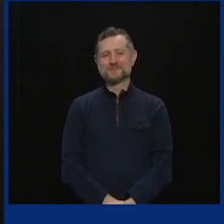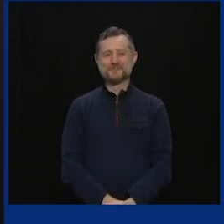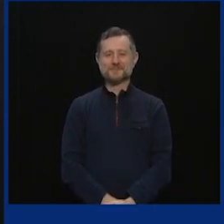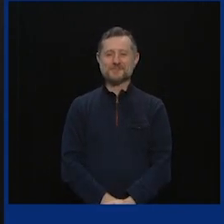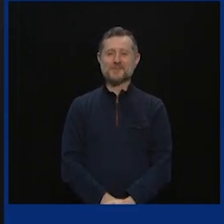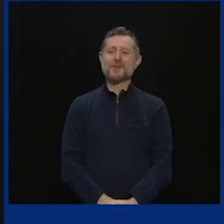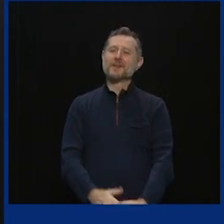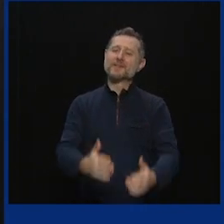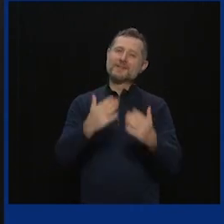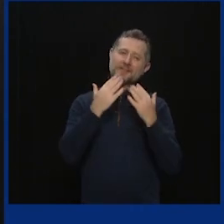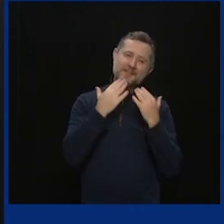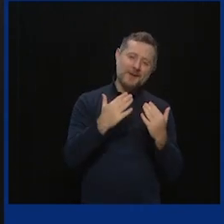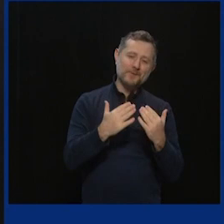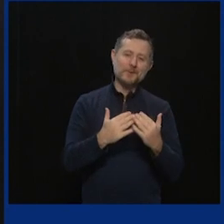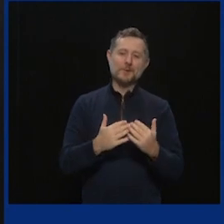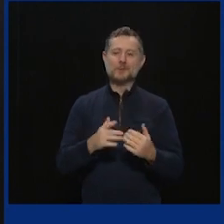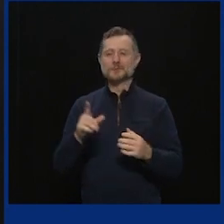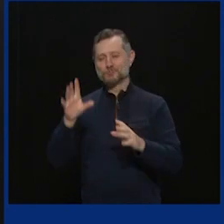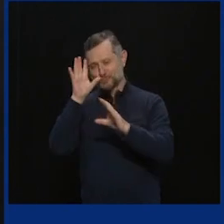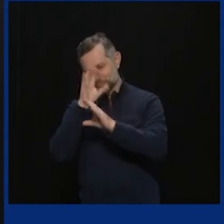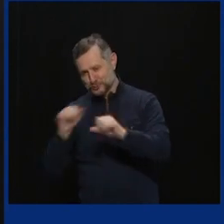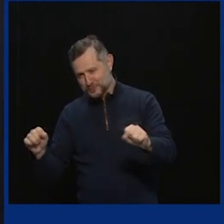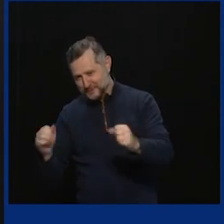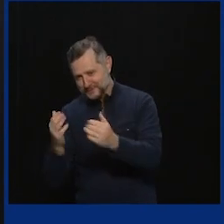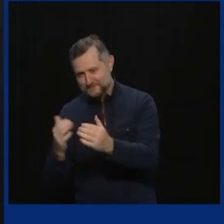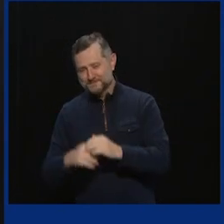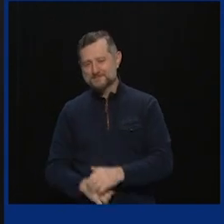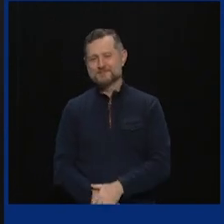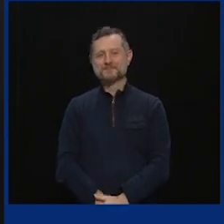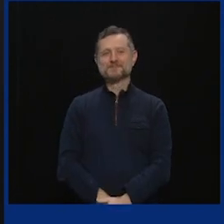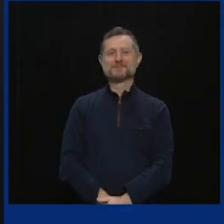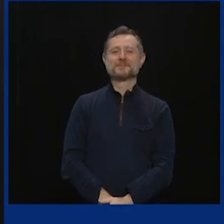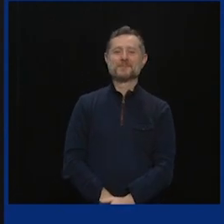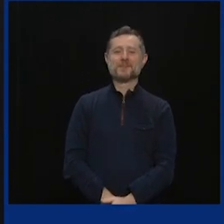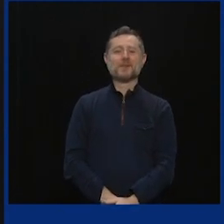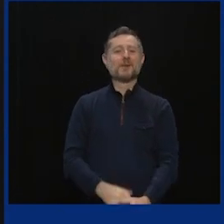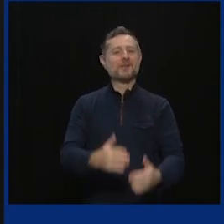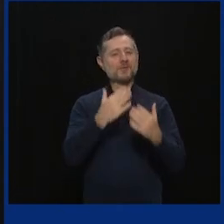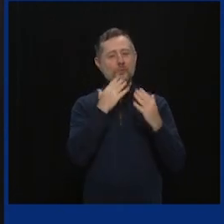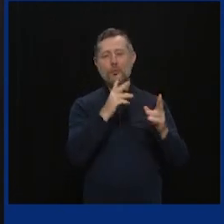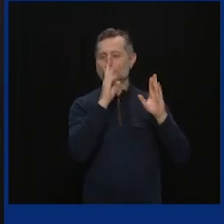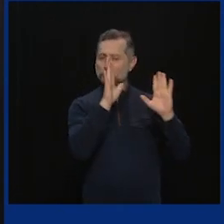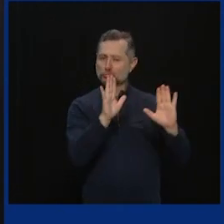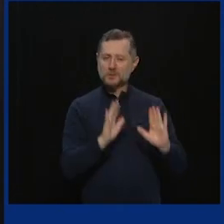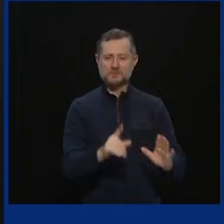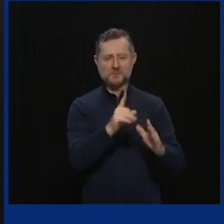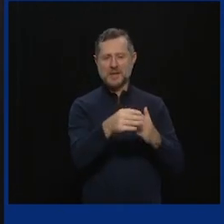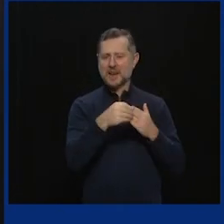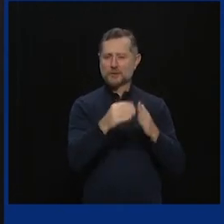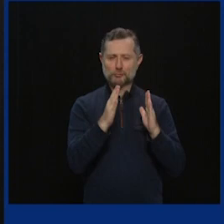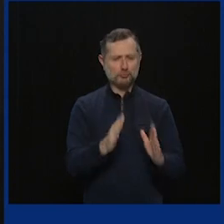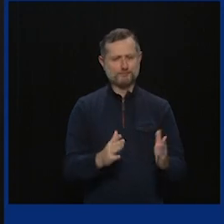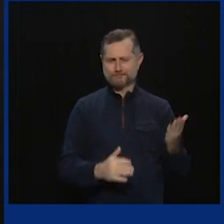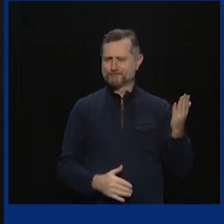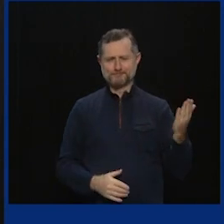Thank you, Borough President. Thank you. You are an extraordinary leader, and I've